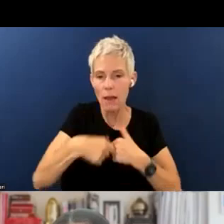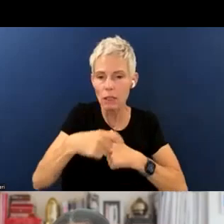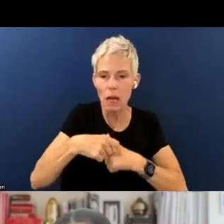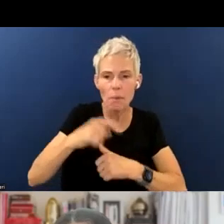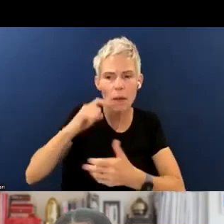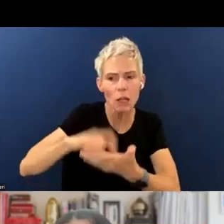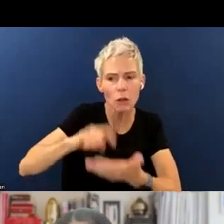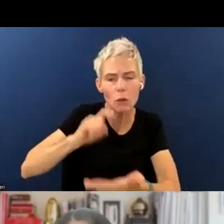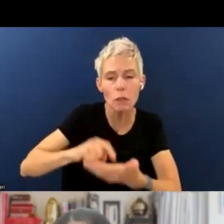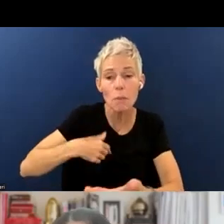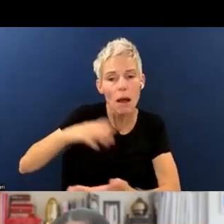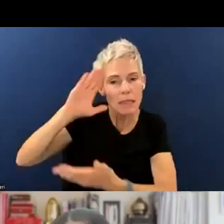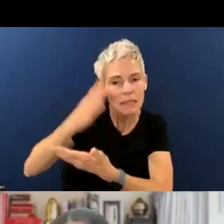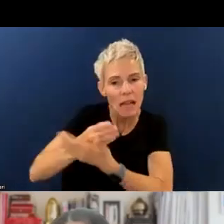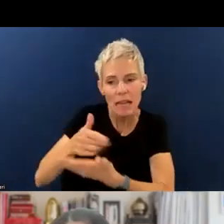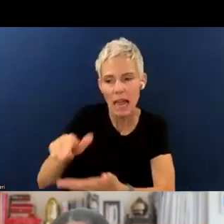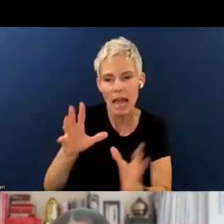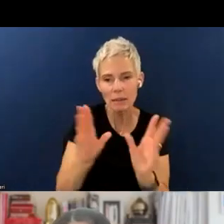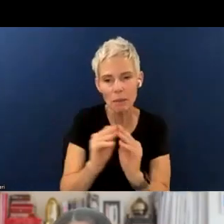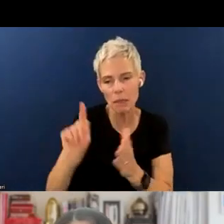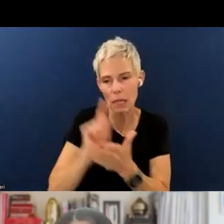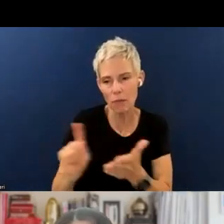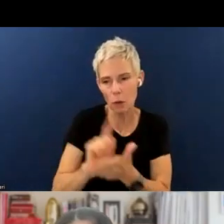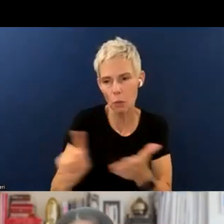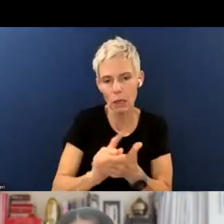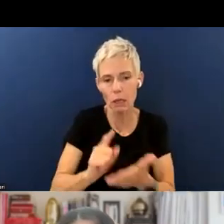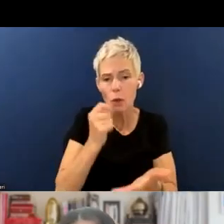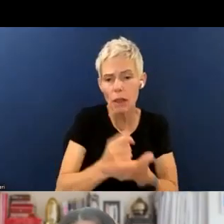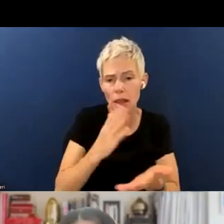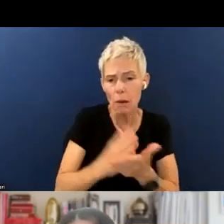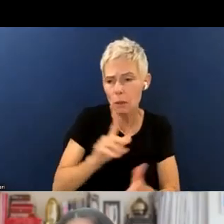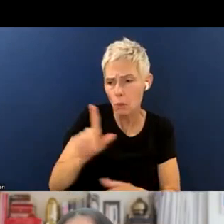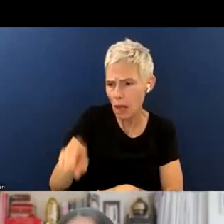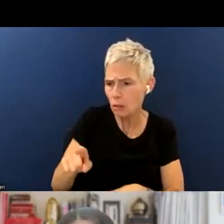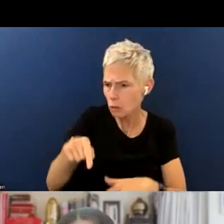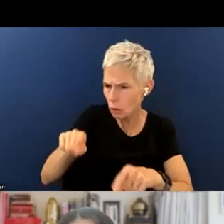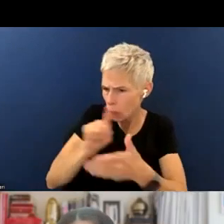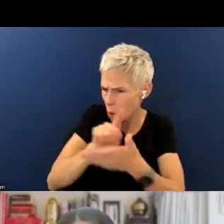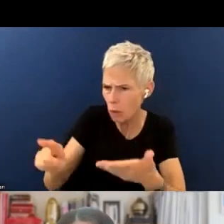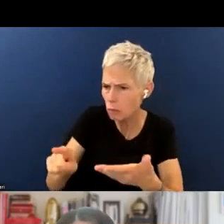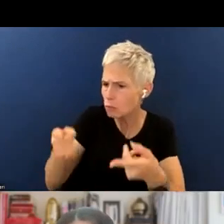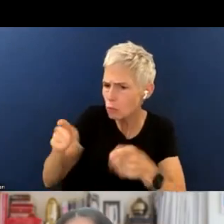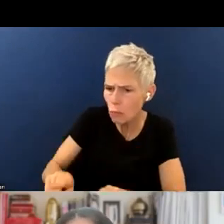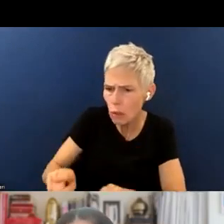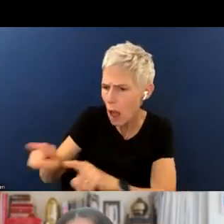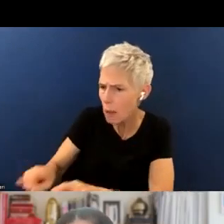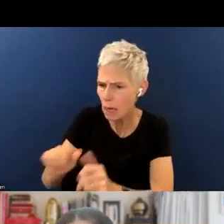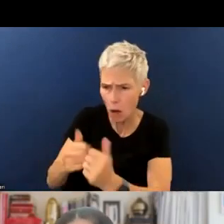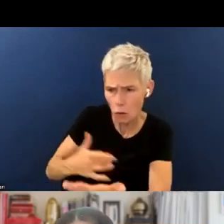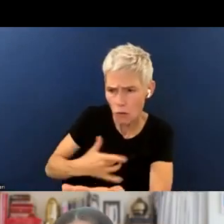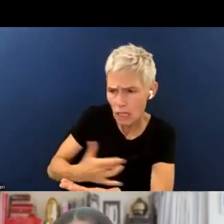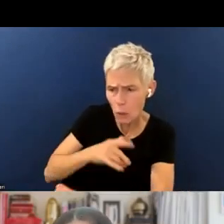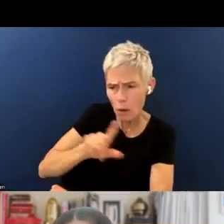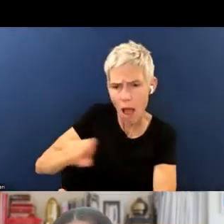sessions every week, the therapist would ask him, what happened during the week? How were you feeling? But it depended on